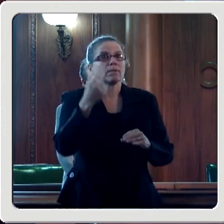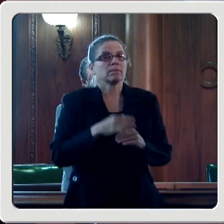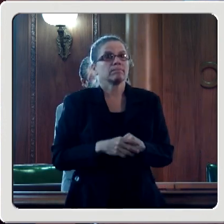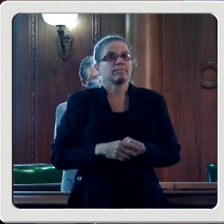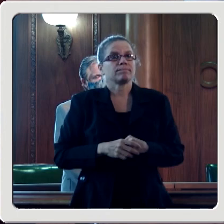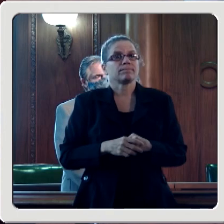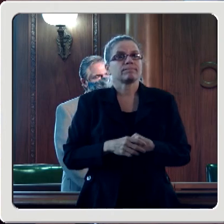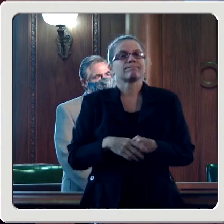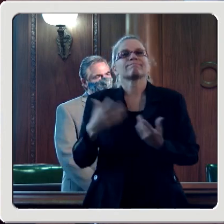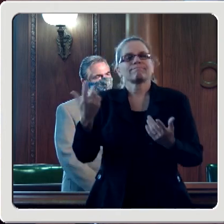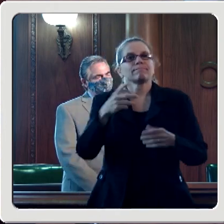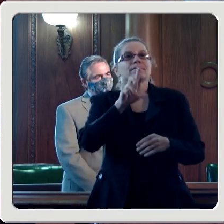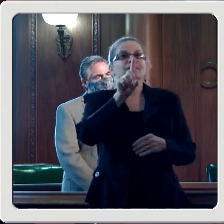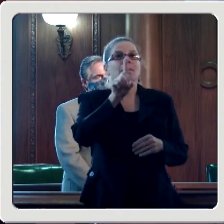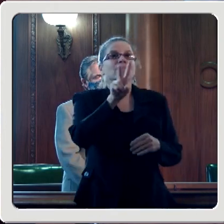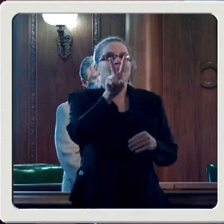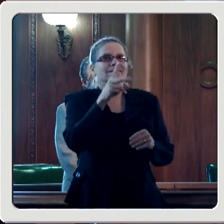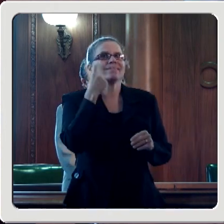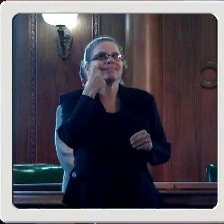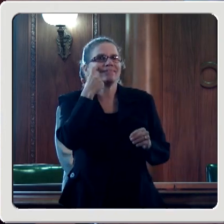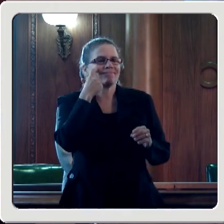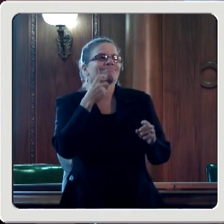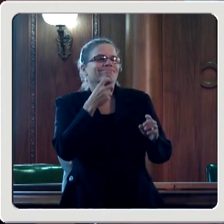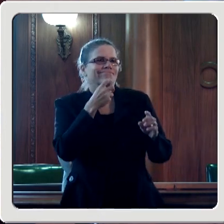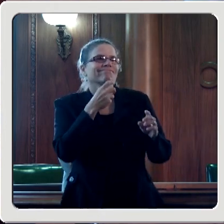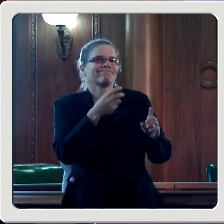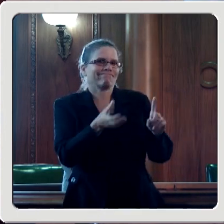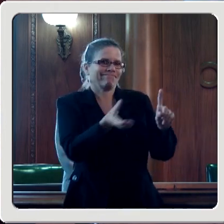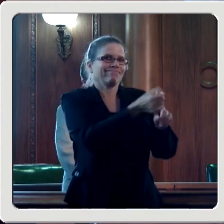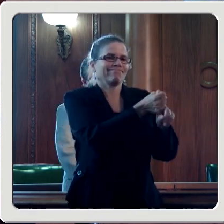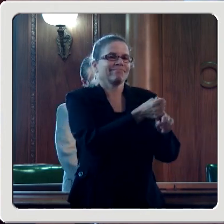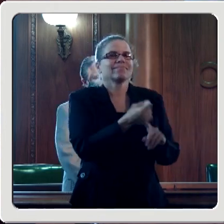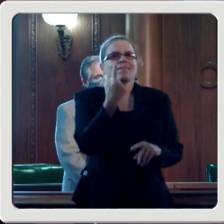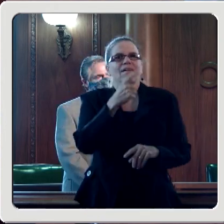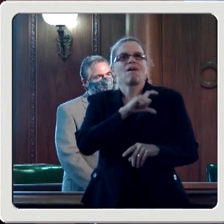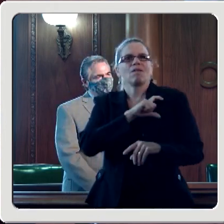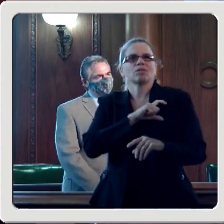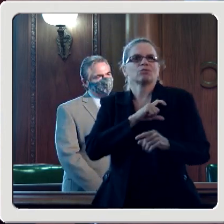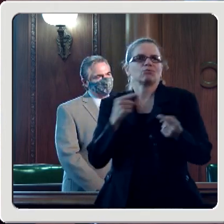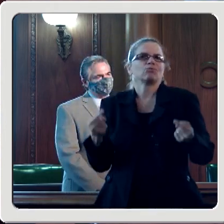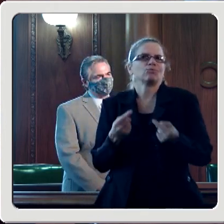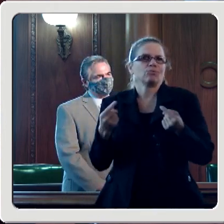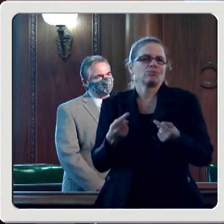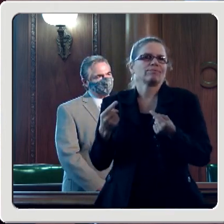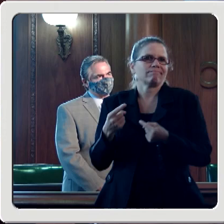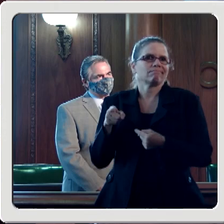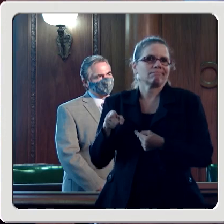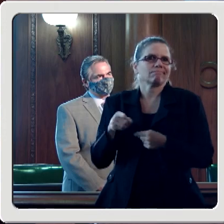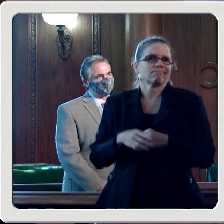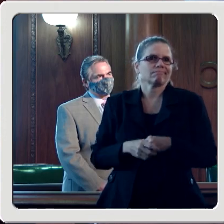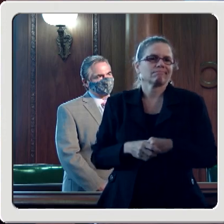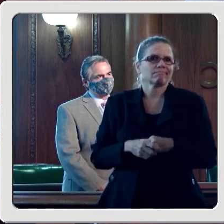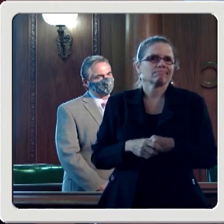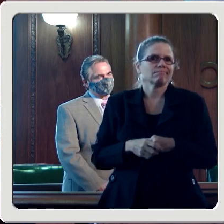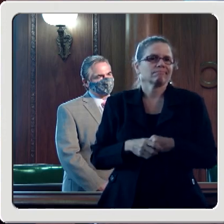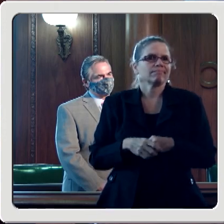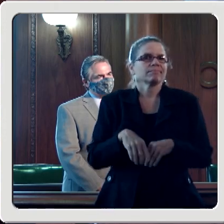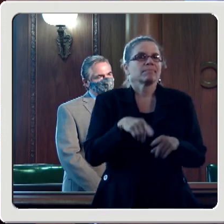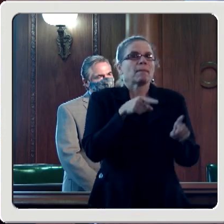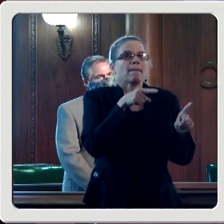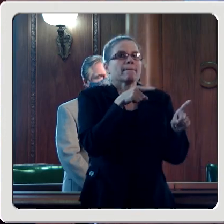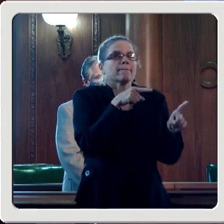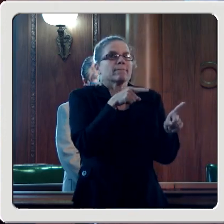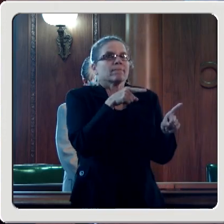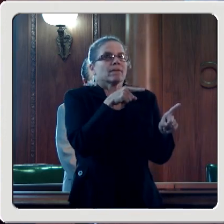a severe bruise. He is recovering. The assailant unfortunately went out a 3rd floor window, so he